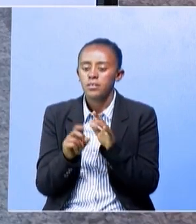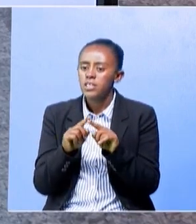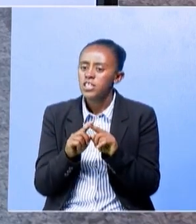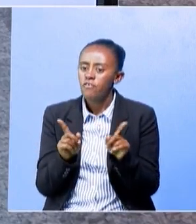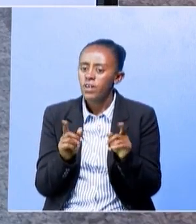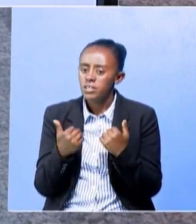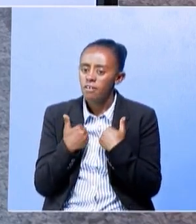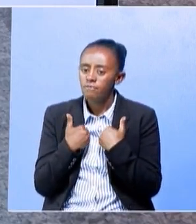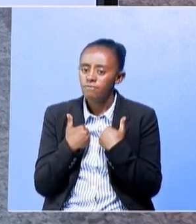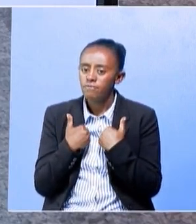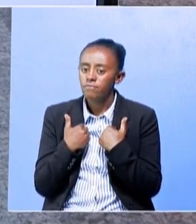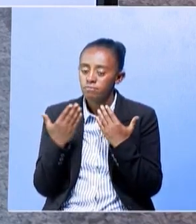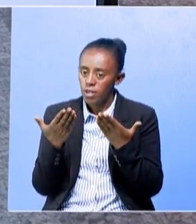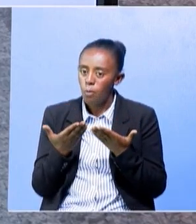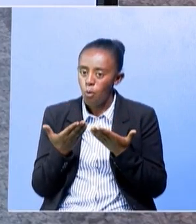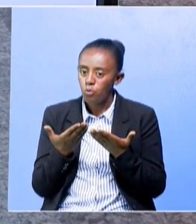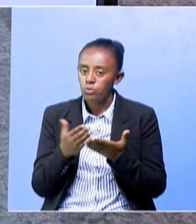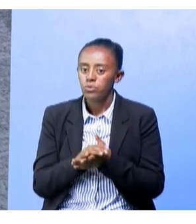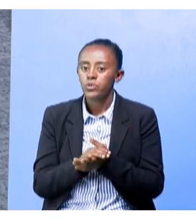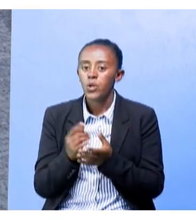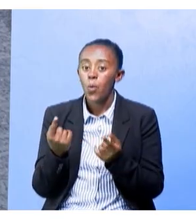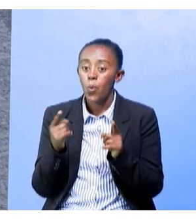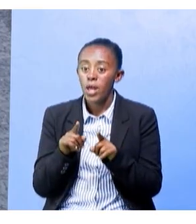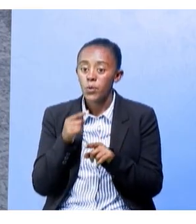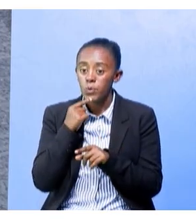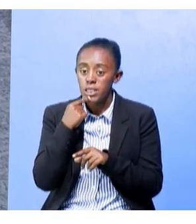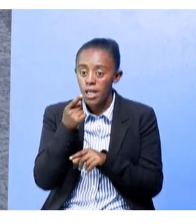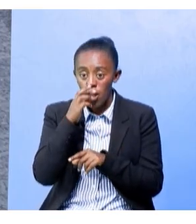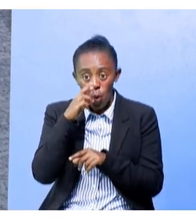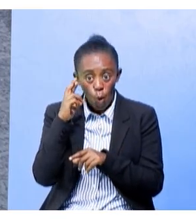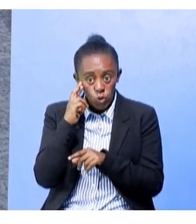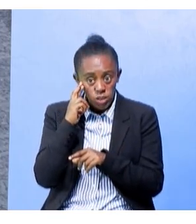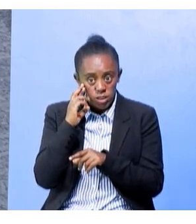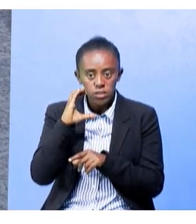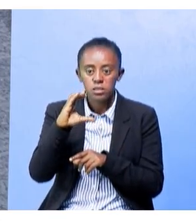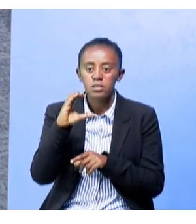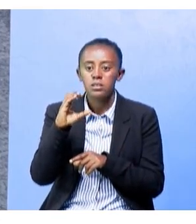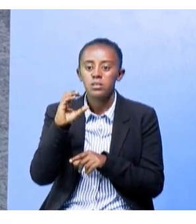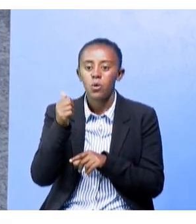difference? Come on here. When we say cause,